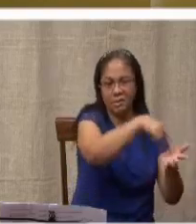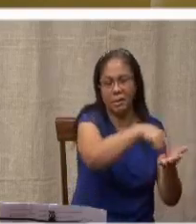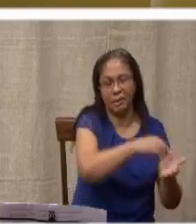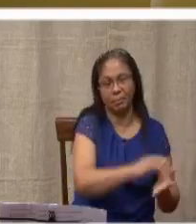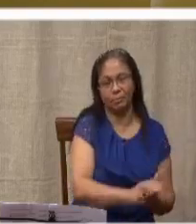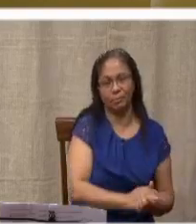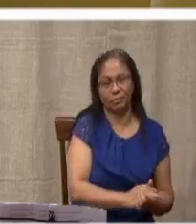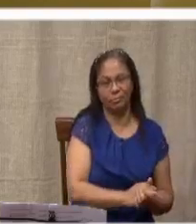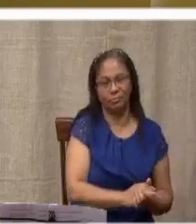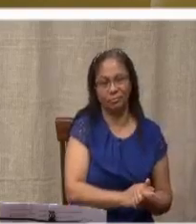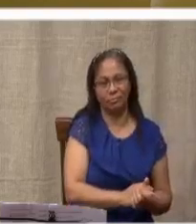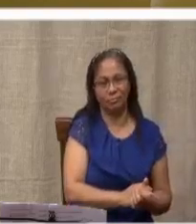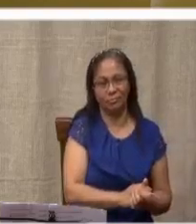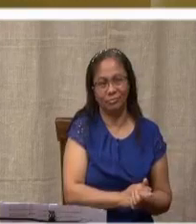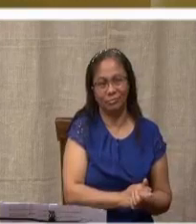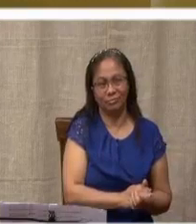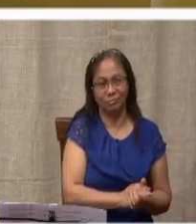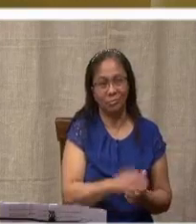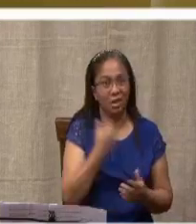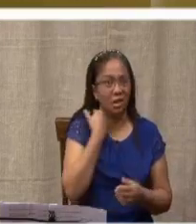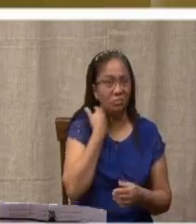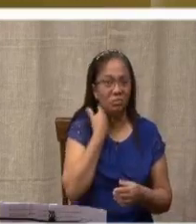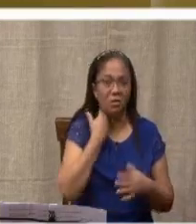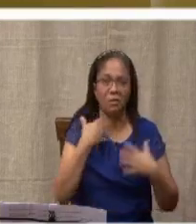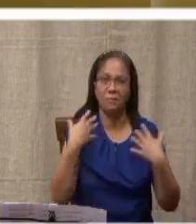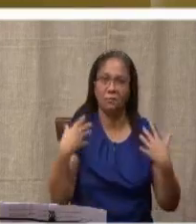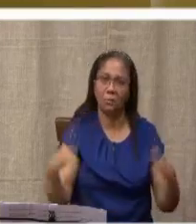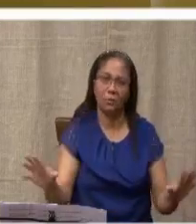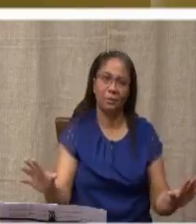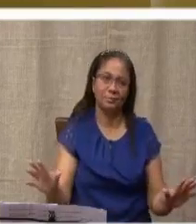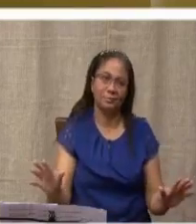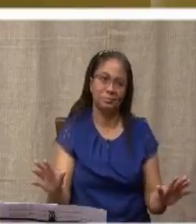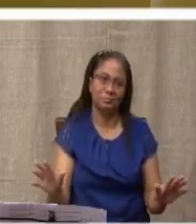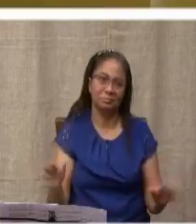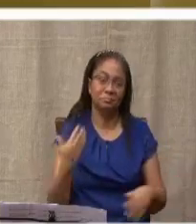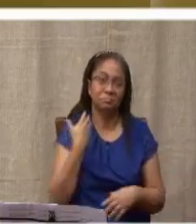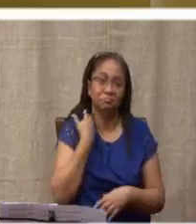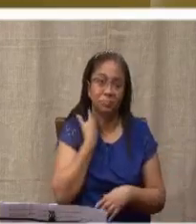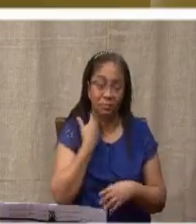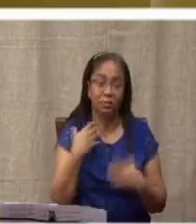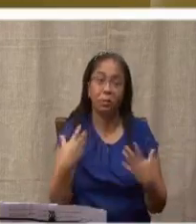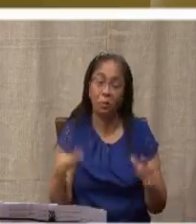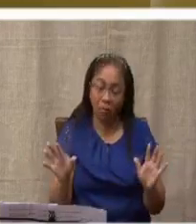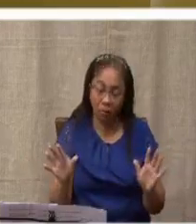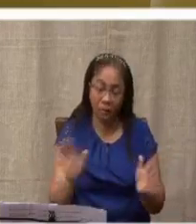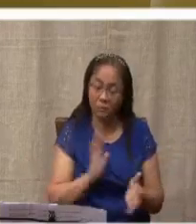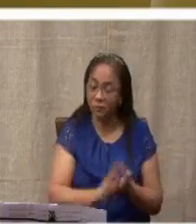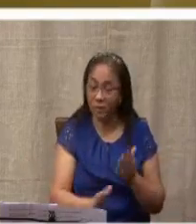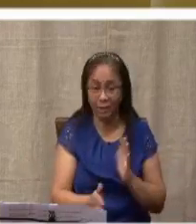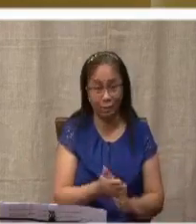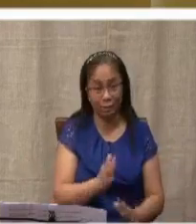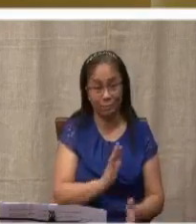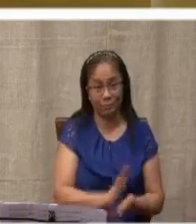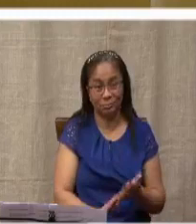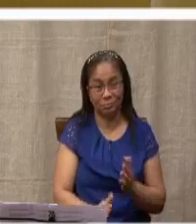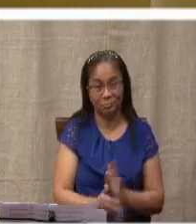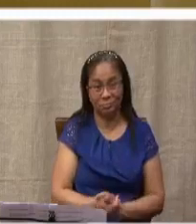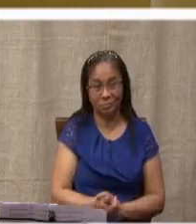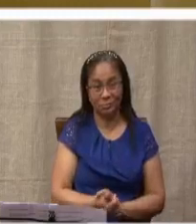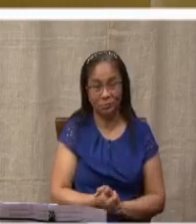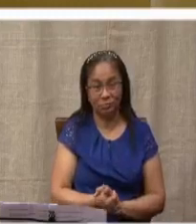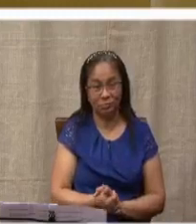just says and the fever left her and the fever left her